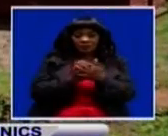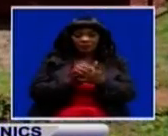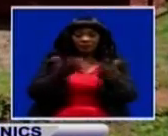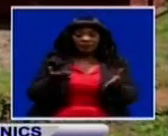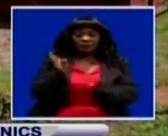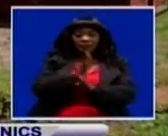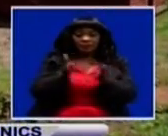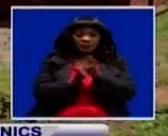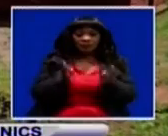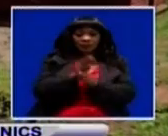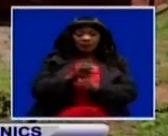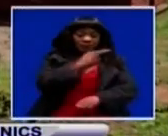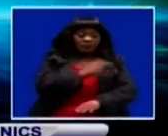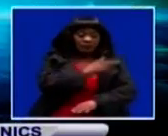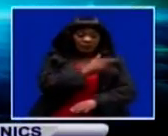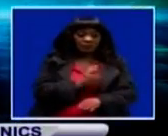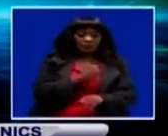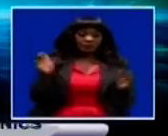the construction of 6 clinics.